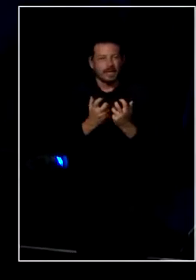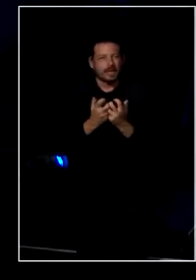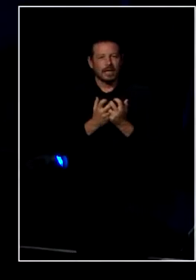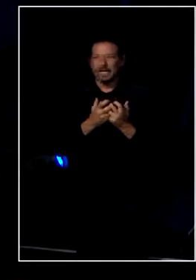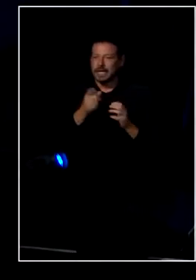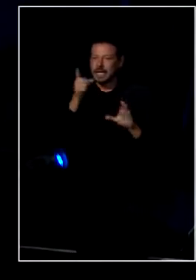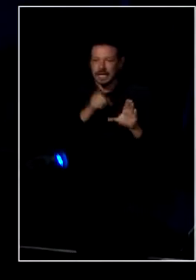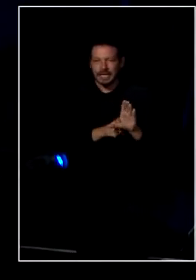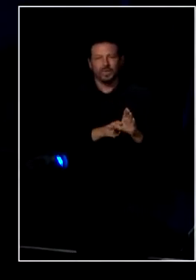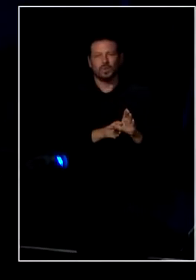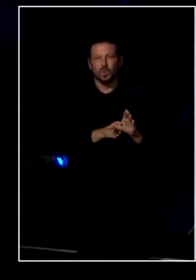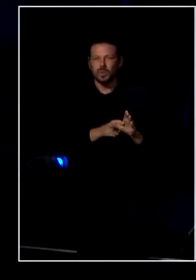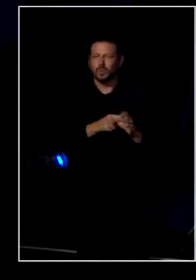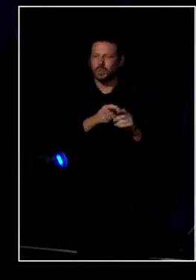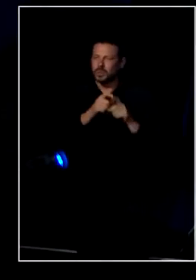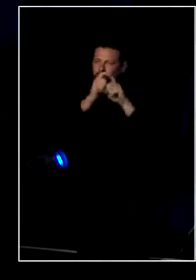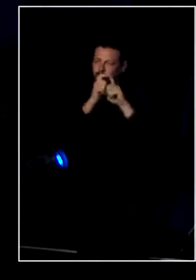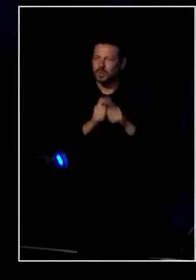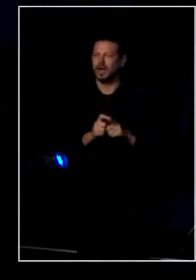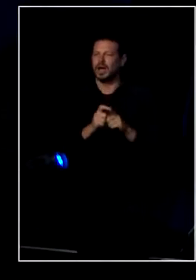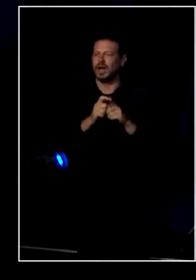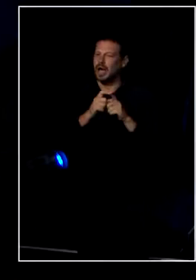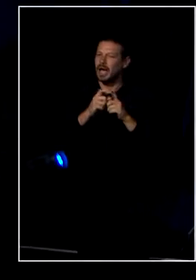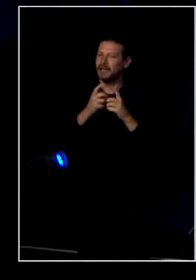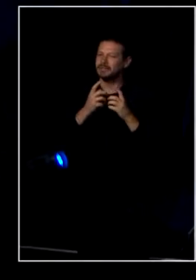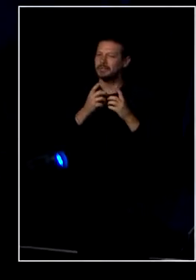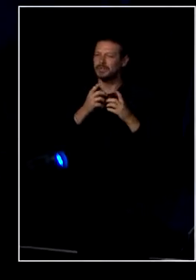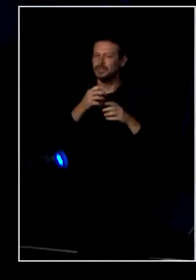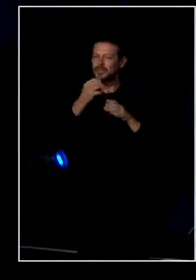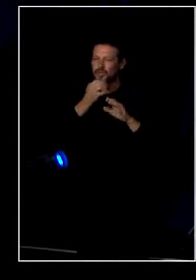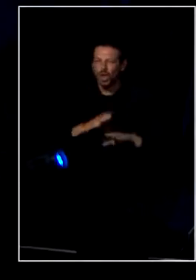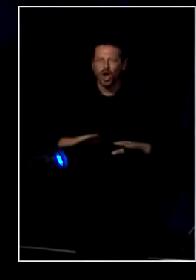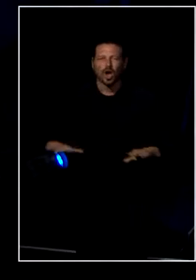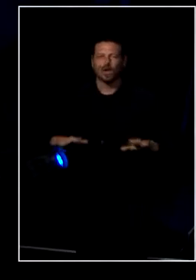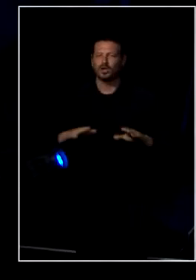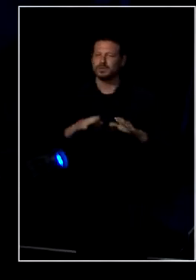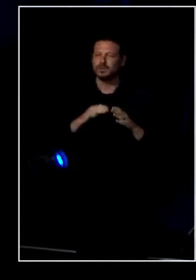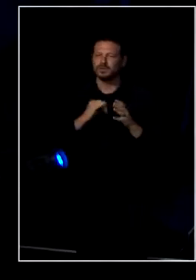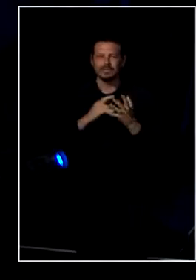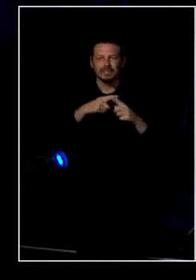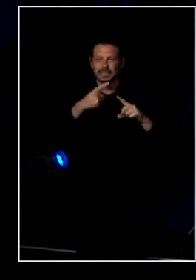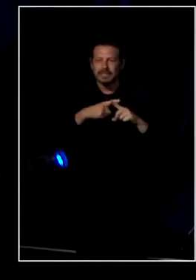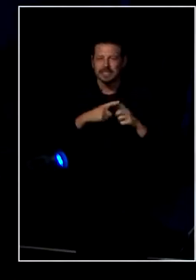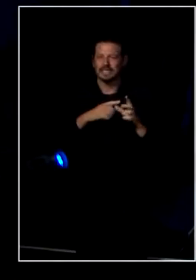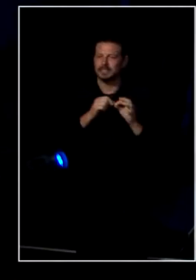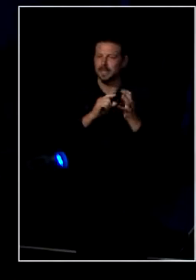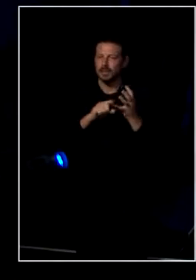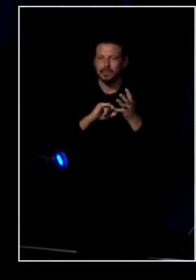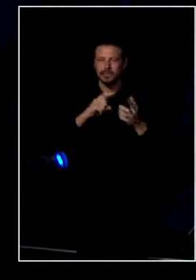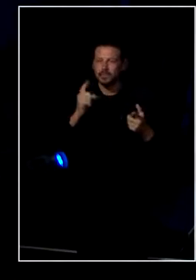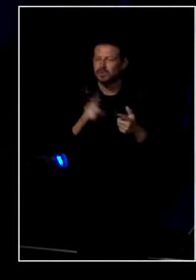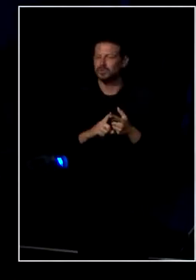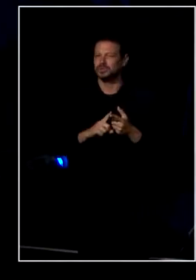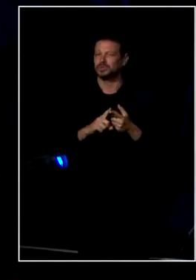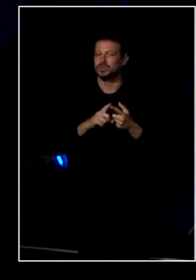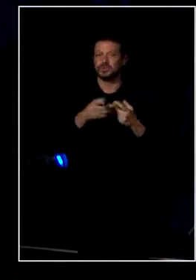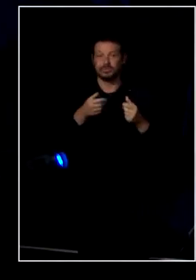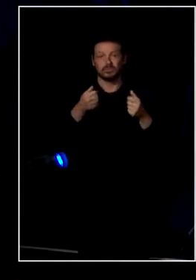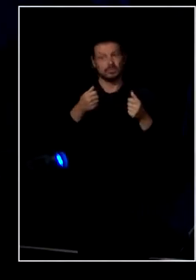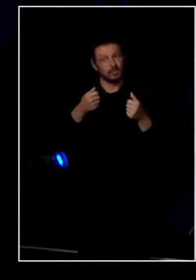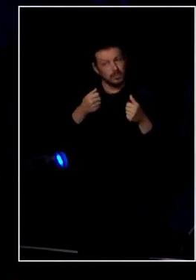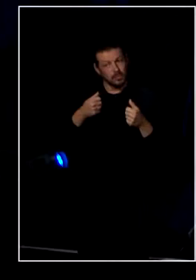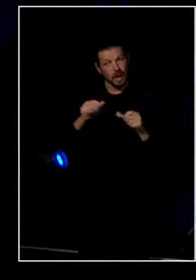difficult childhood abuse. Yes, sexual abuse. That you write about in this story. Yeah. When you finally did tell your